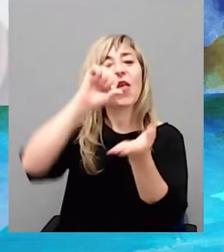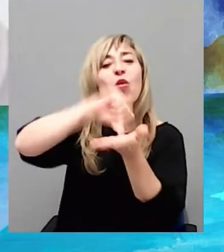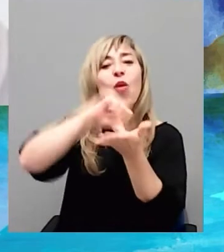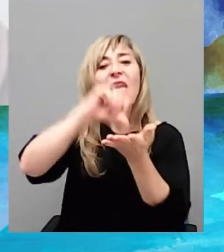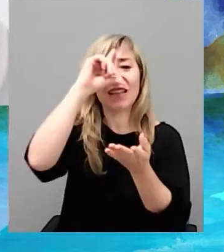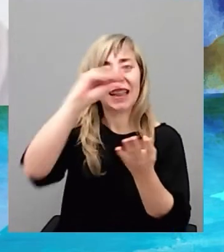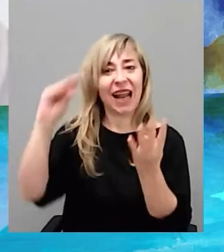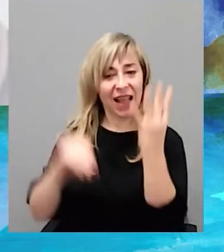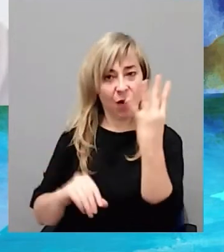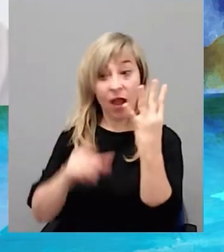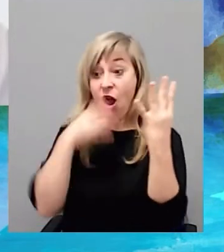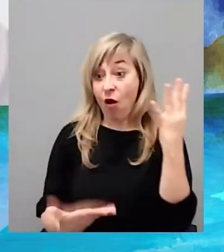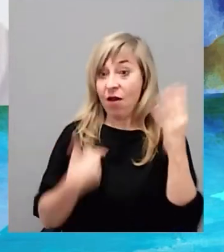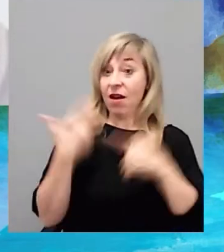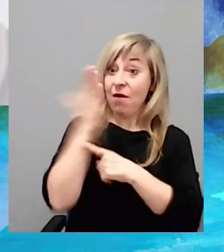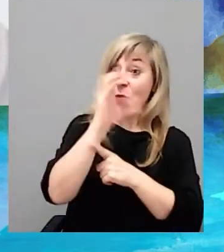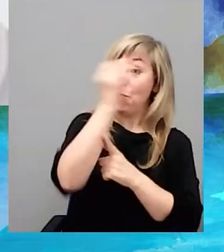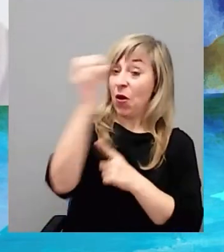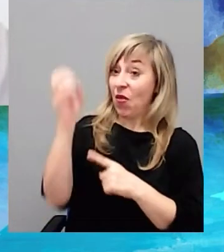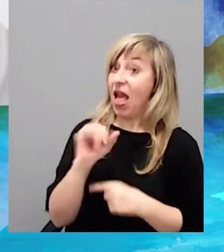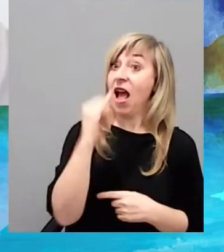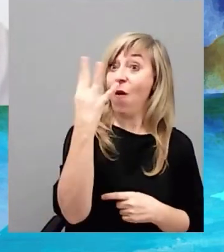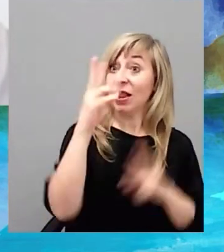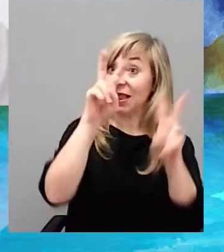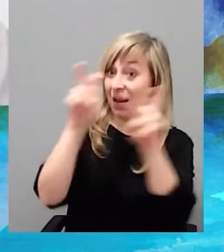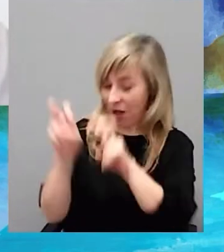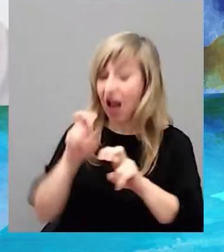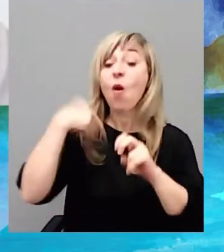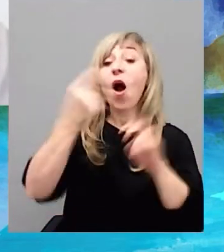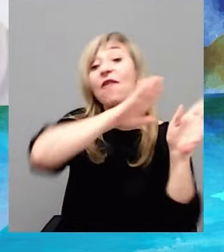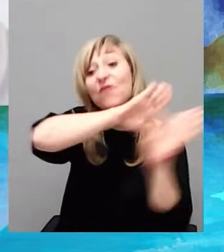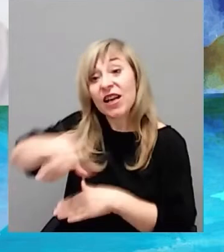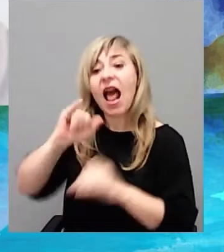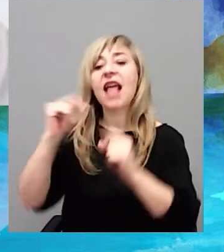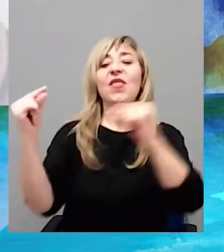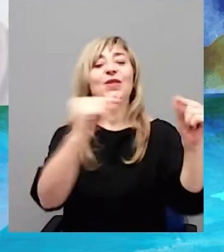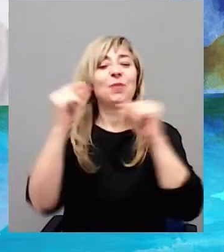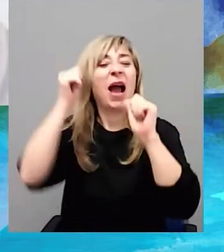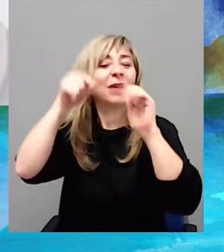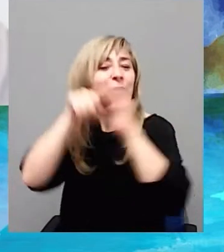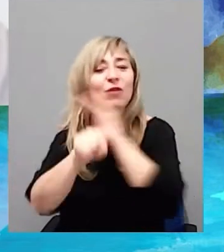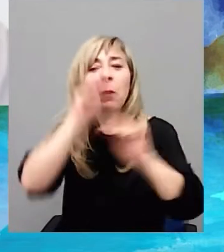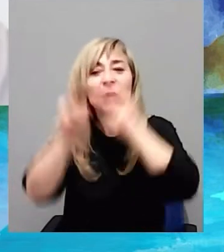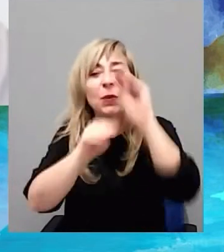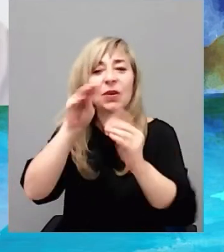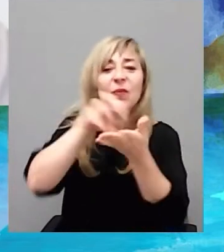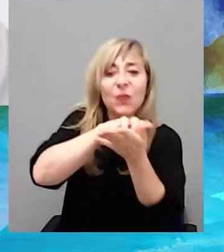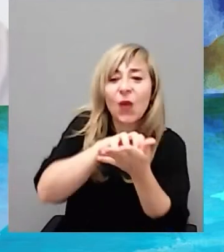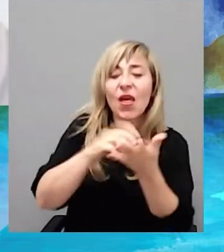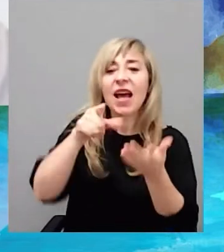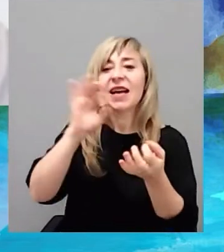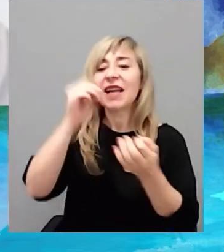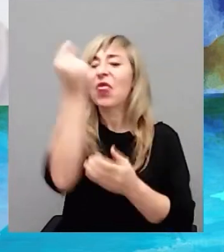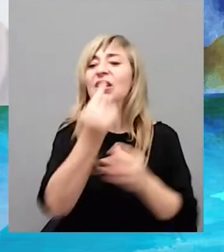final discussion, we will dig a little deeper into how to apply universal design for smart cities with the aim to highlight